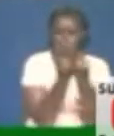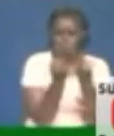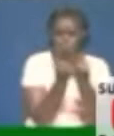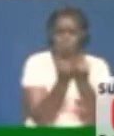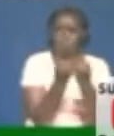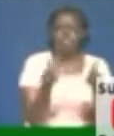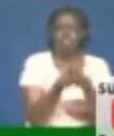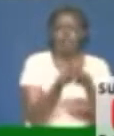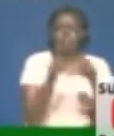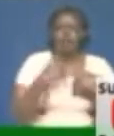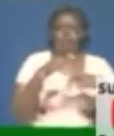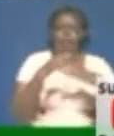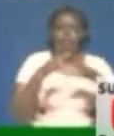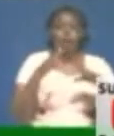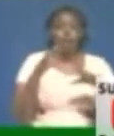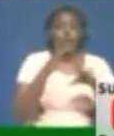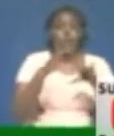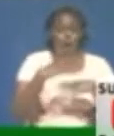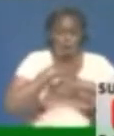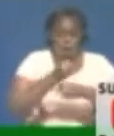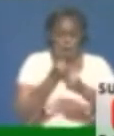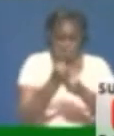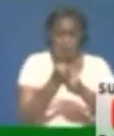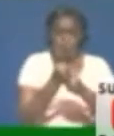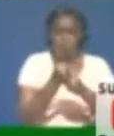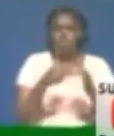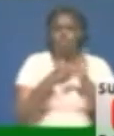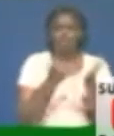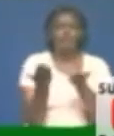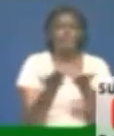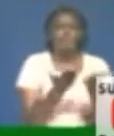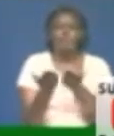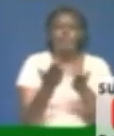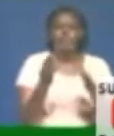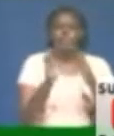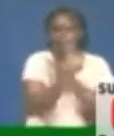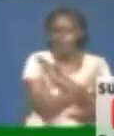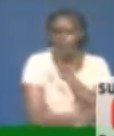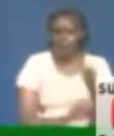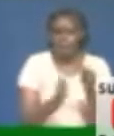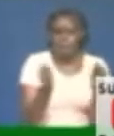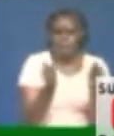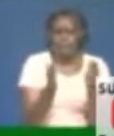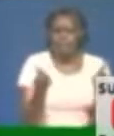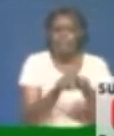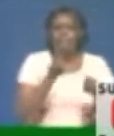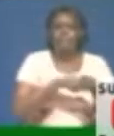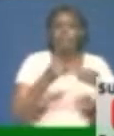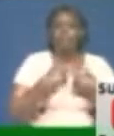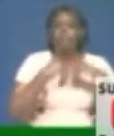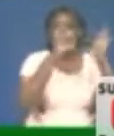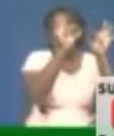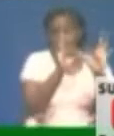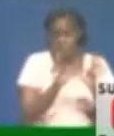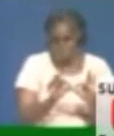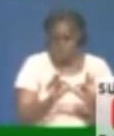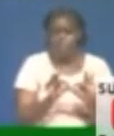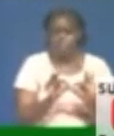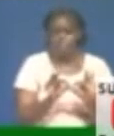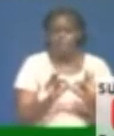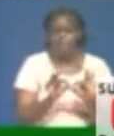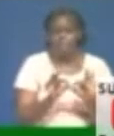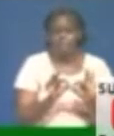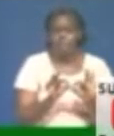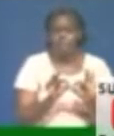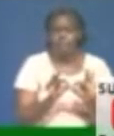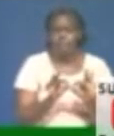to raise the bar in our service to the nation and accountability to the electorate.